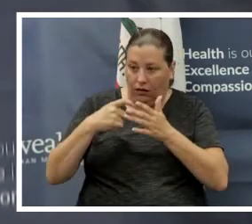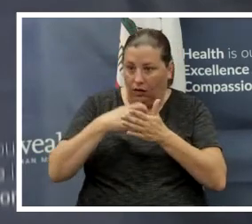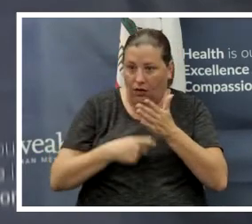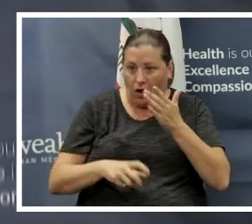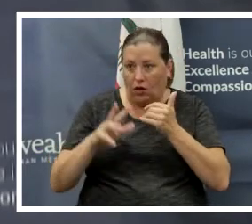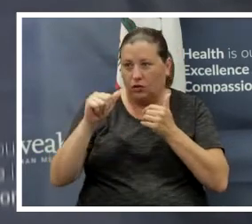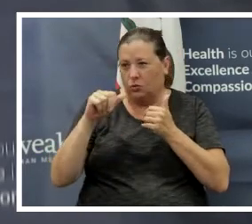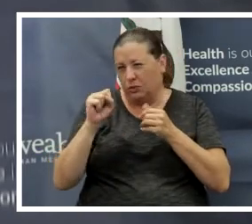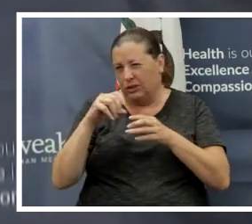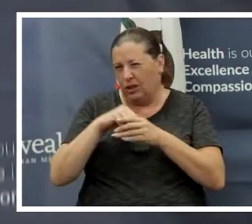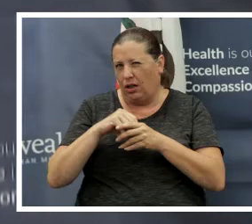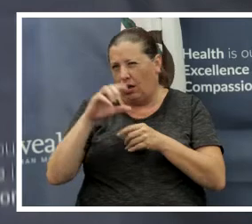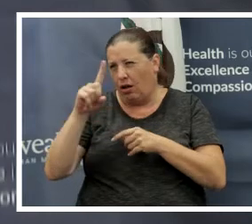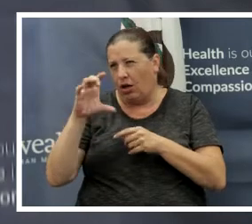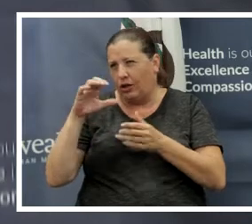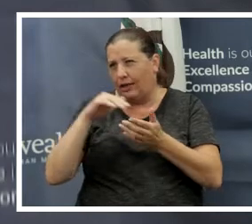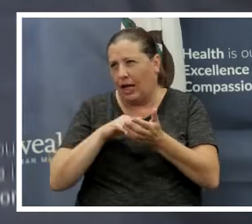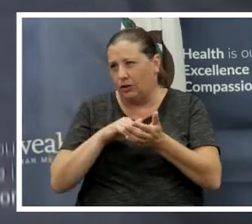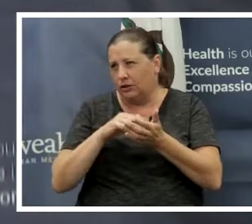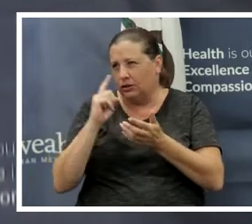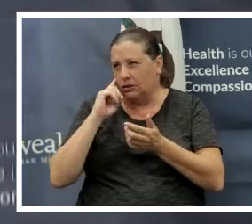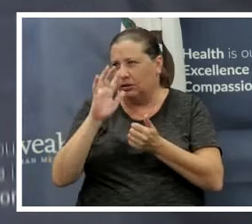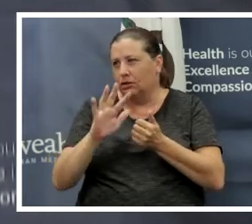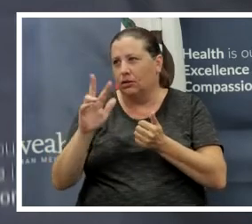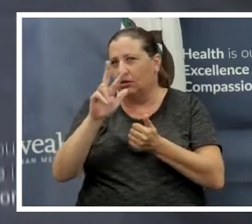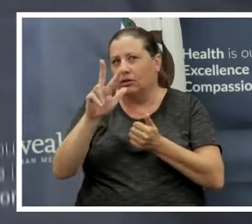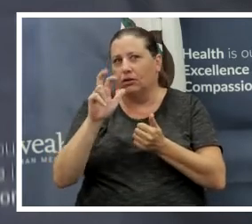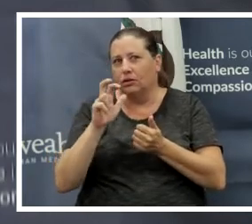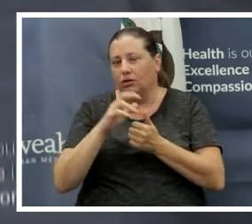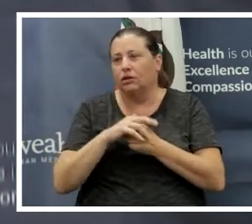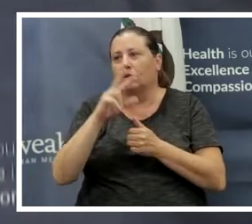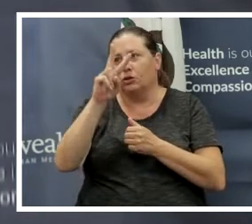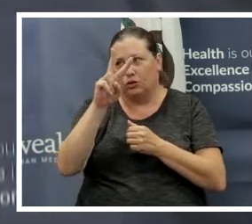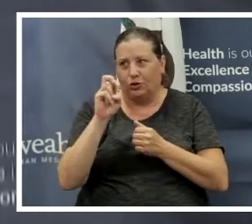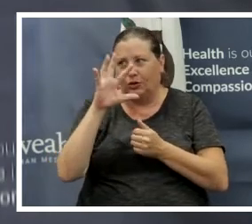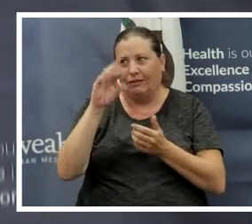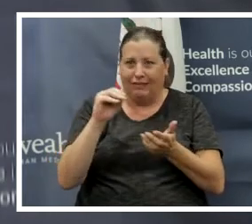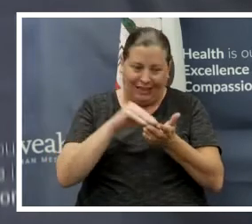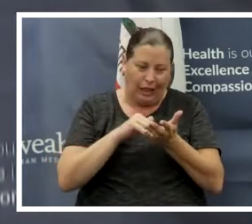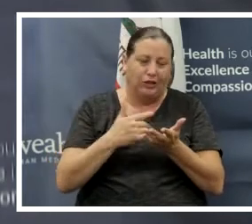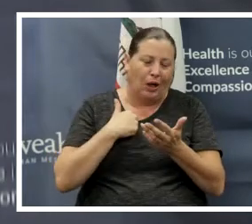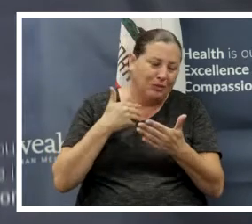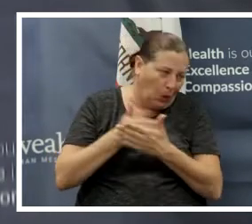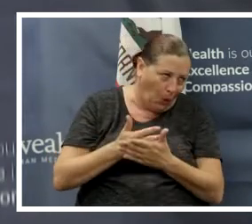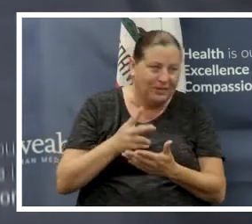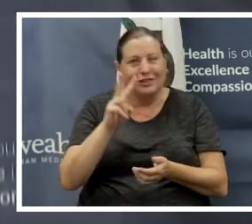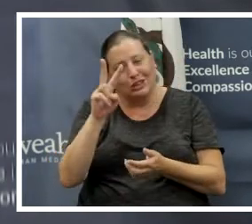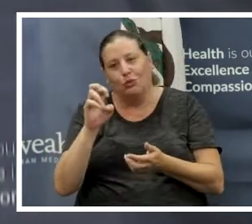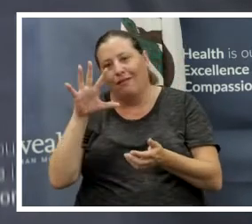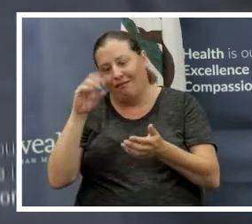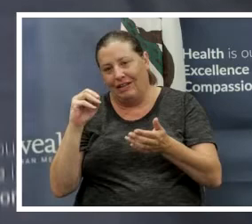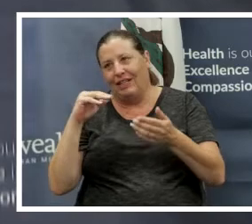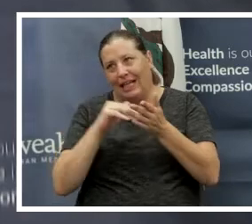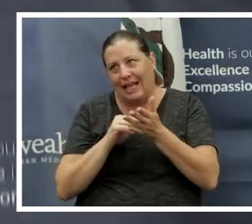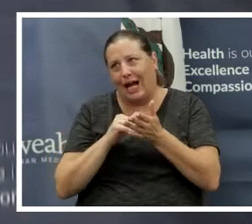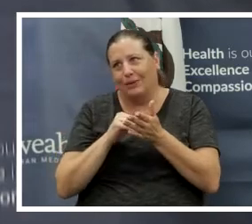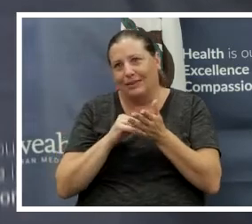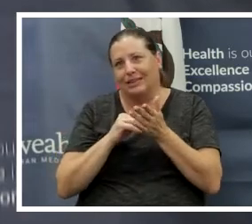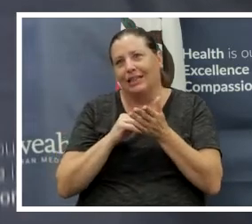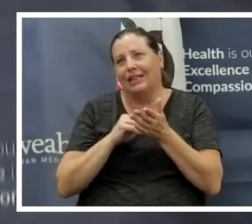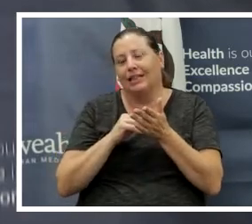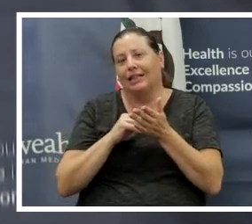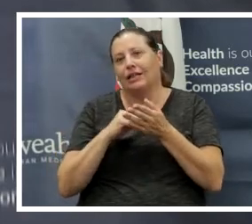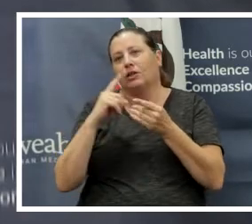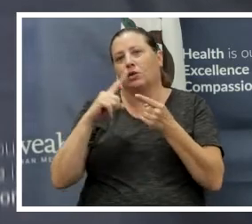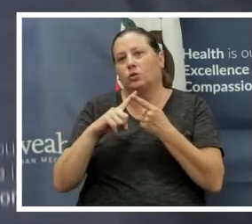of thousands, I think somewhere in the 300,000, 250,000, I was close, 250,000